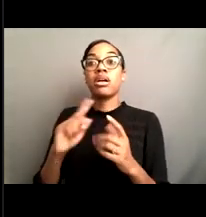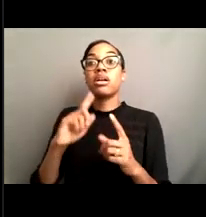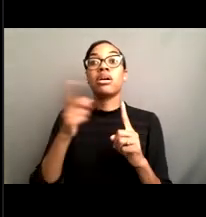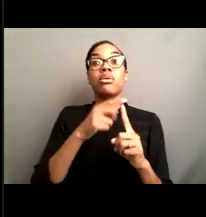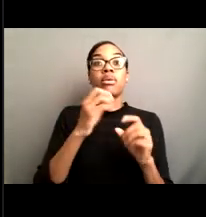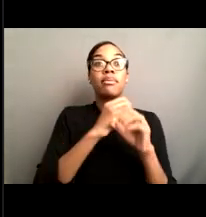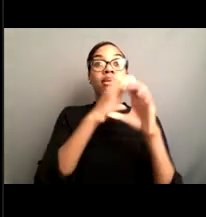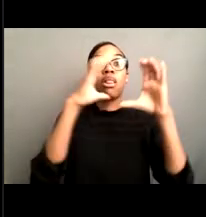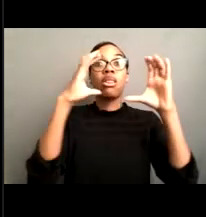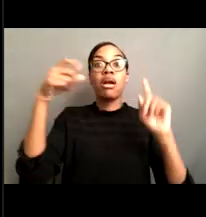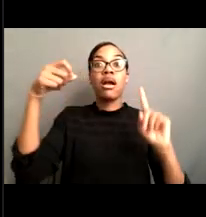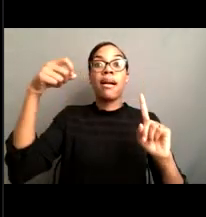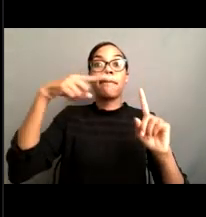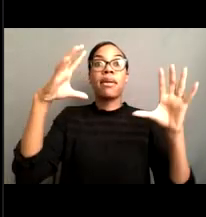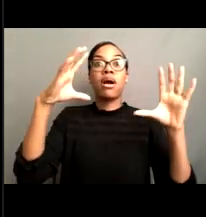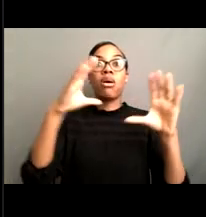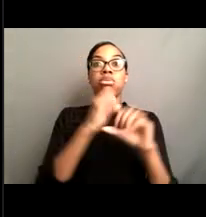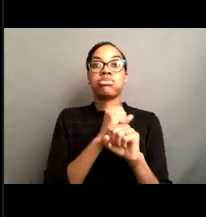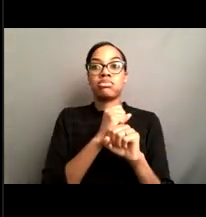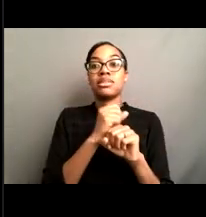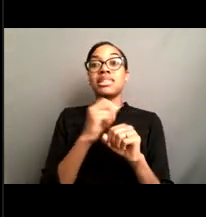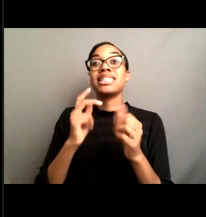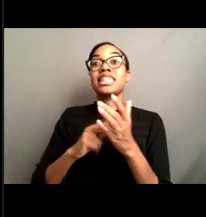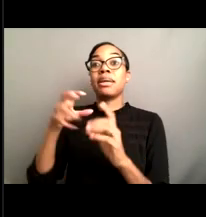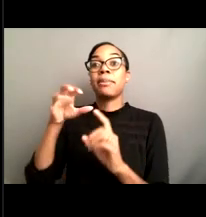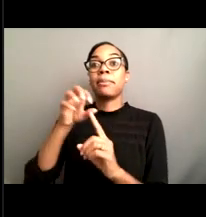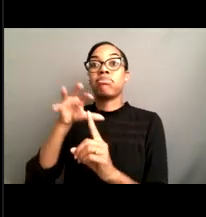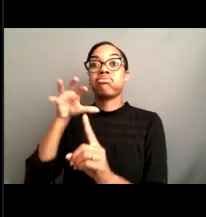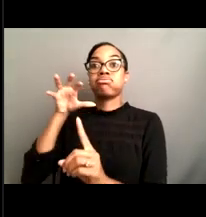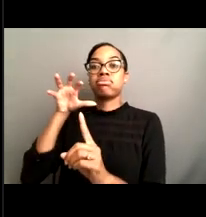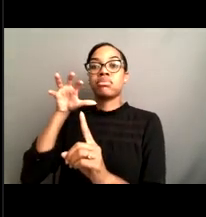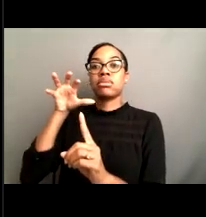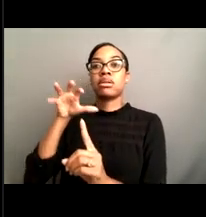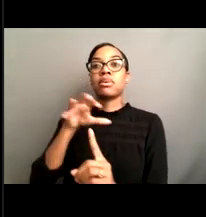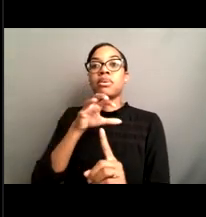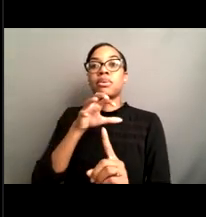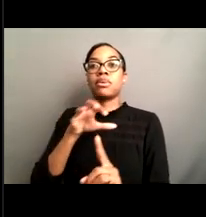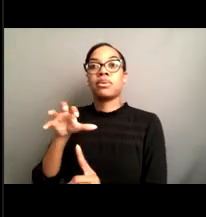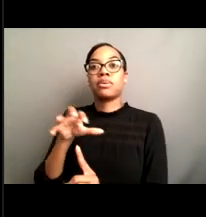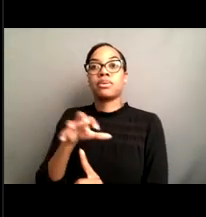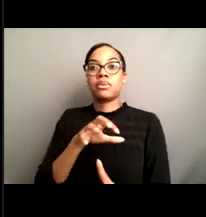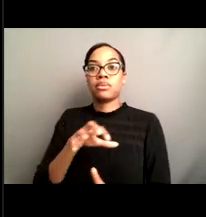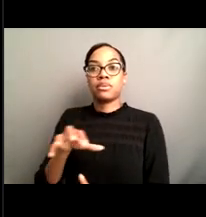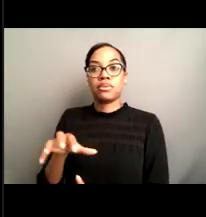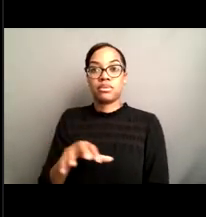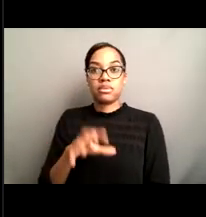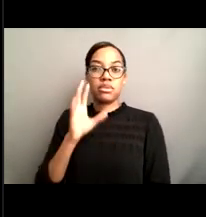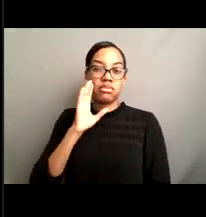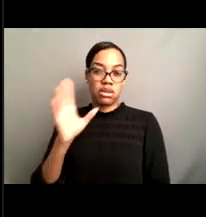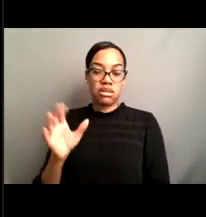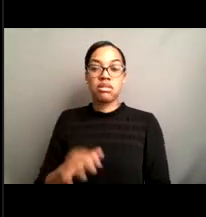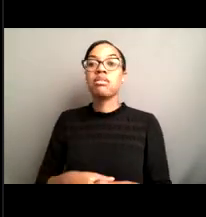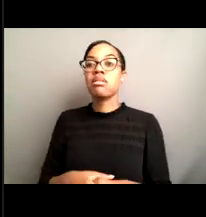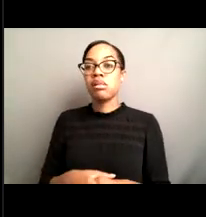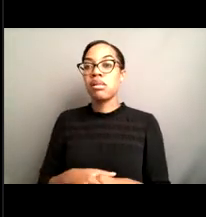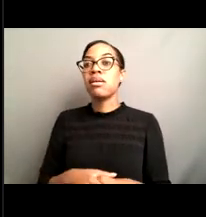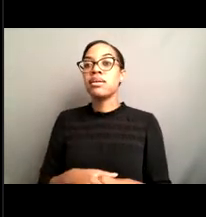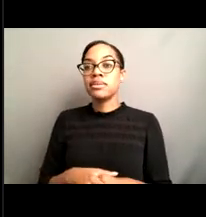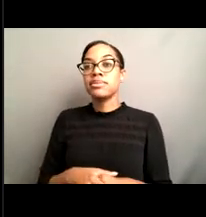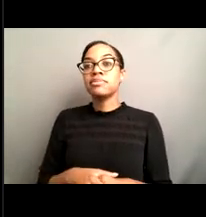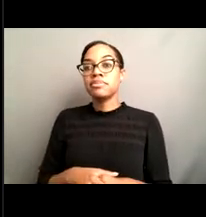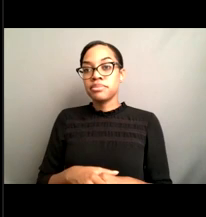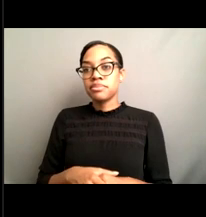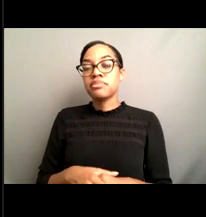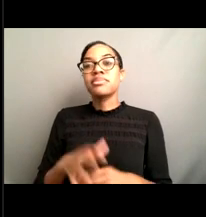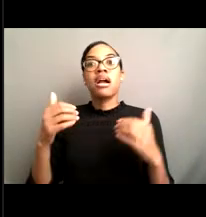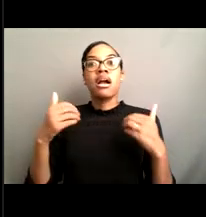opens up and allows the whole balloon and the instrument to float back down to the ground really slowly. And so that's what we have the parachute for. And we